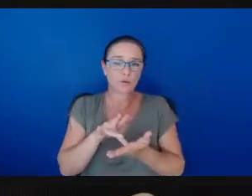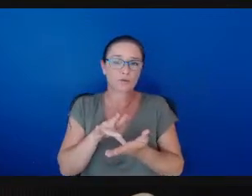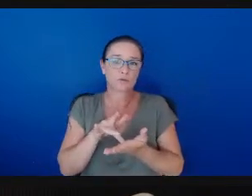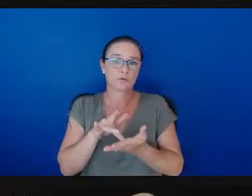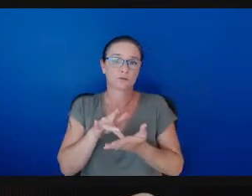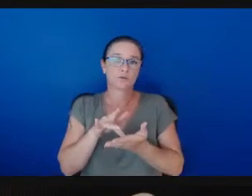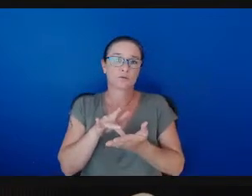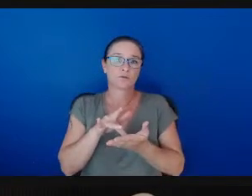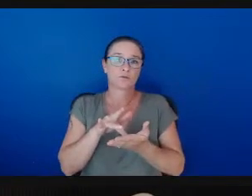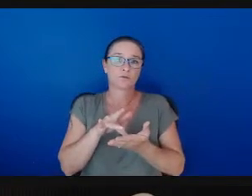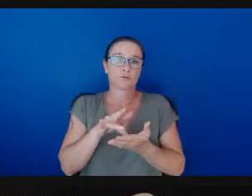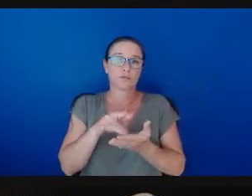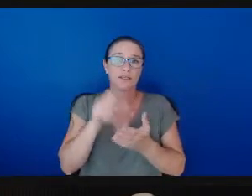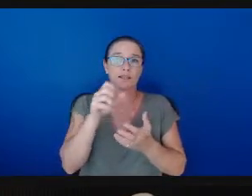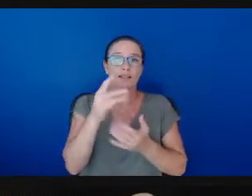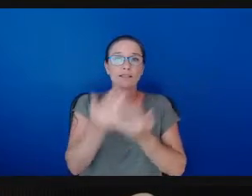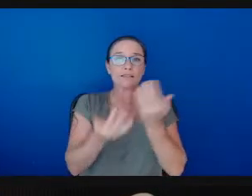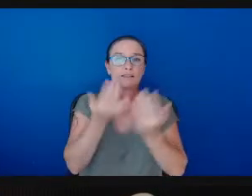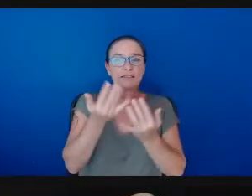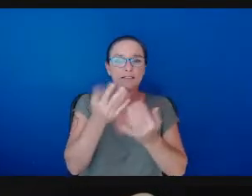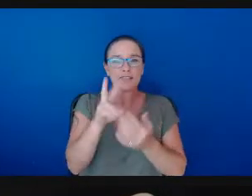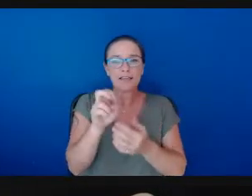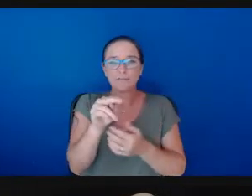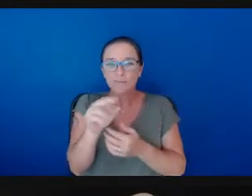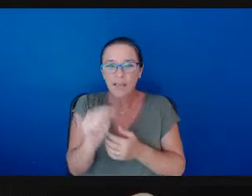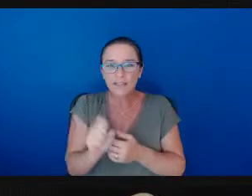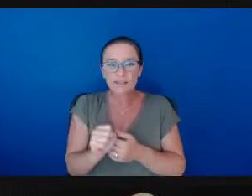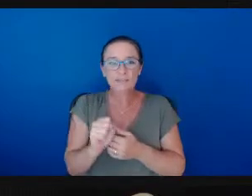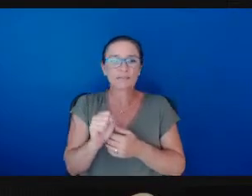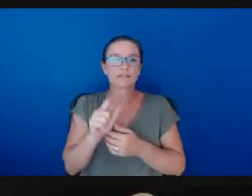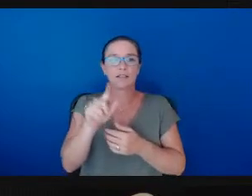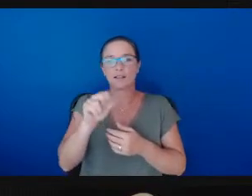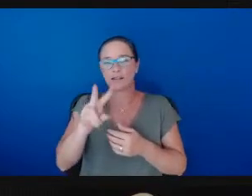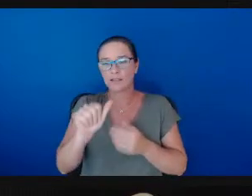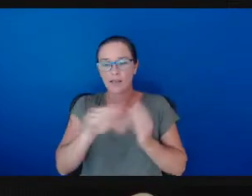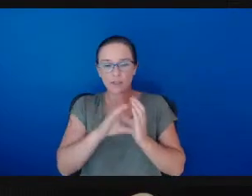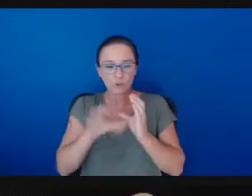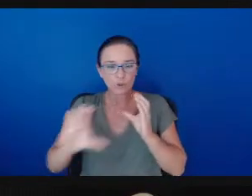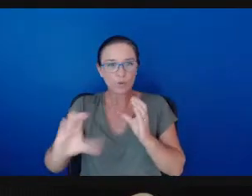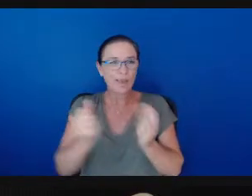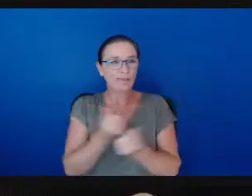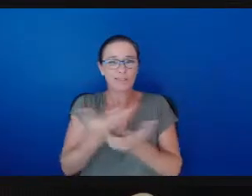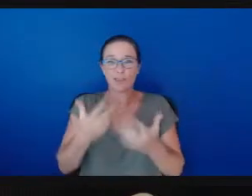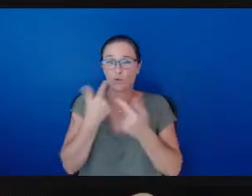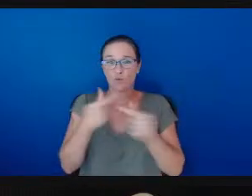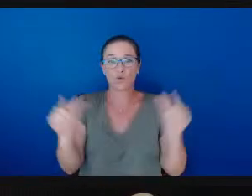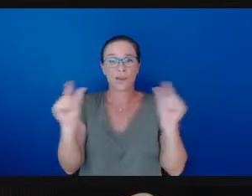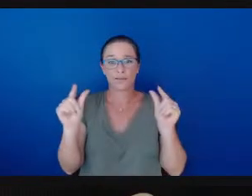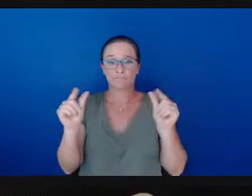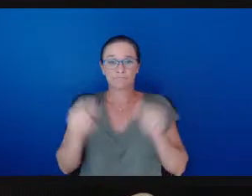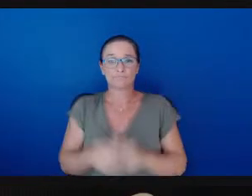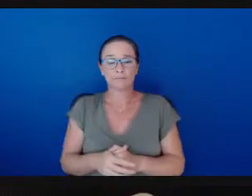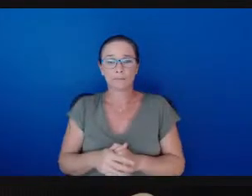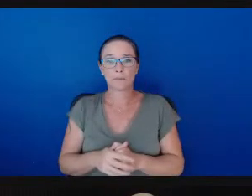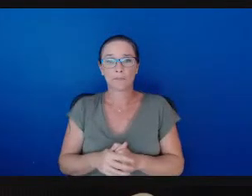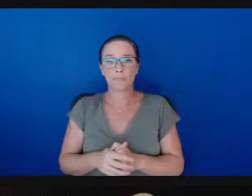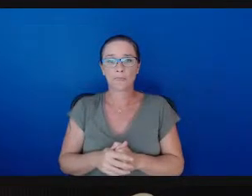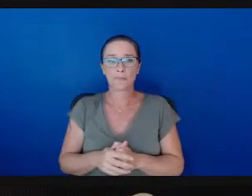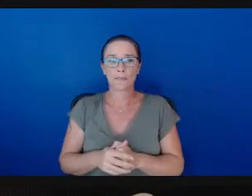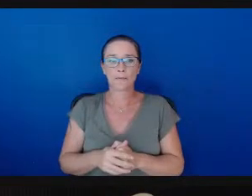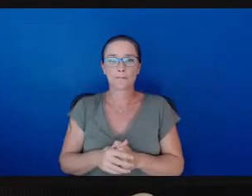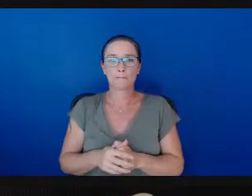the steam vents overlook, the lava tube area, everything has been in the green all day. There is a caveat that we'll